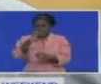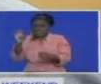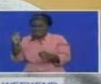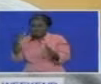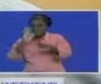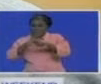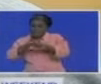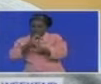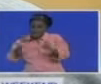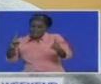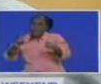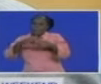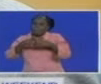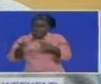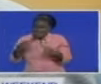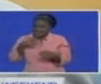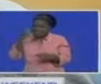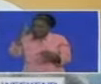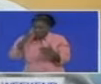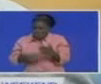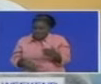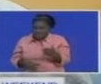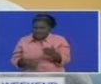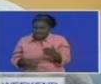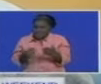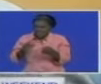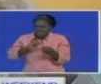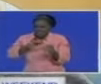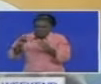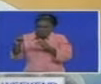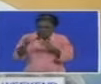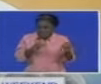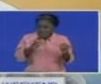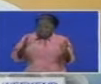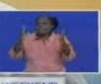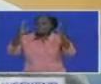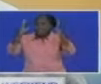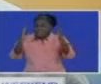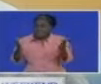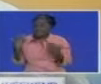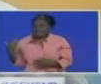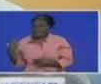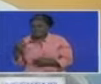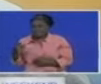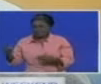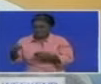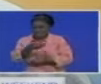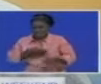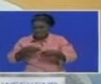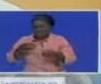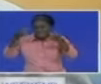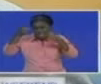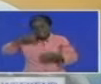thing, Yvonne, which I want to say is this, that a shift such as that is such a huge thing which cannot be discussed in State House